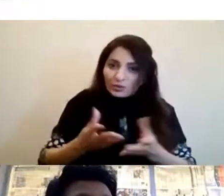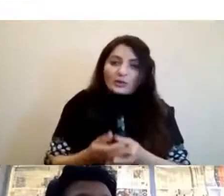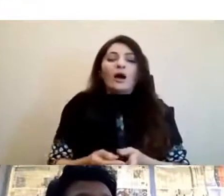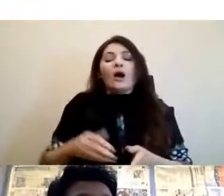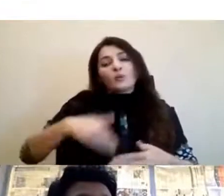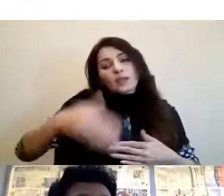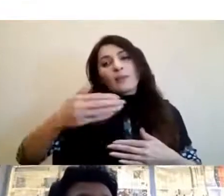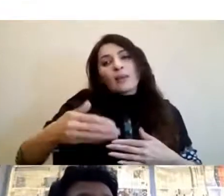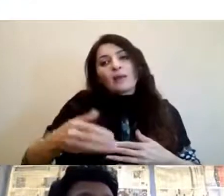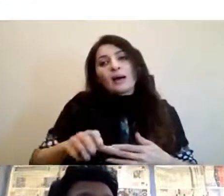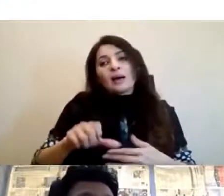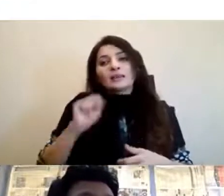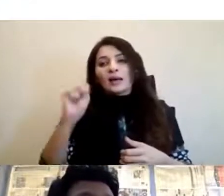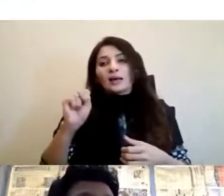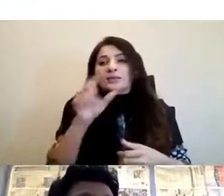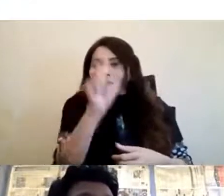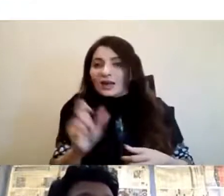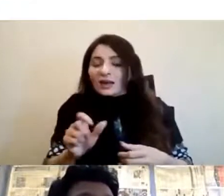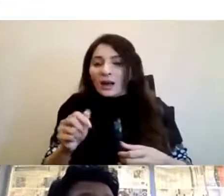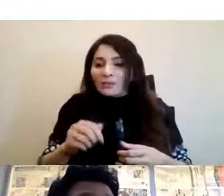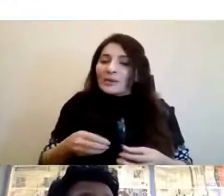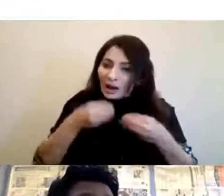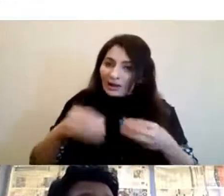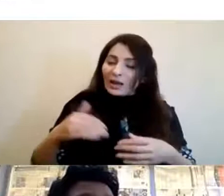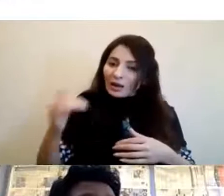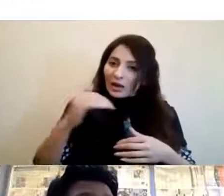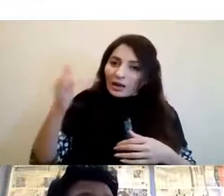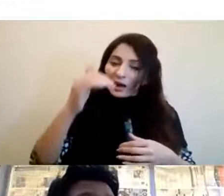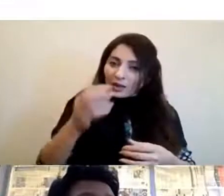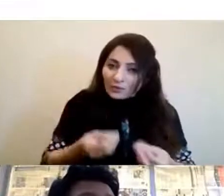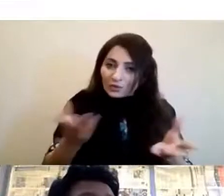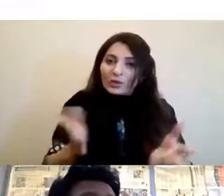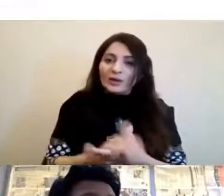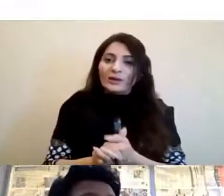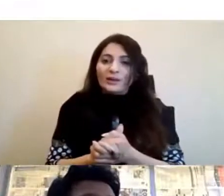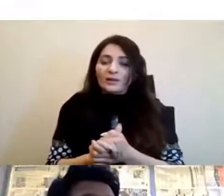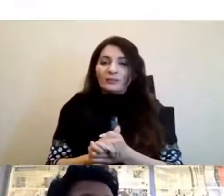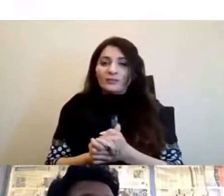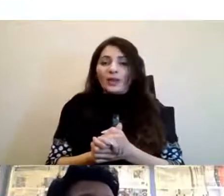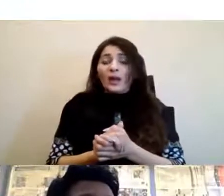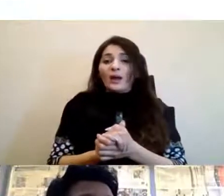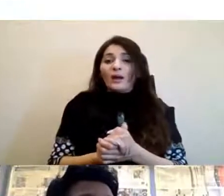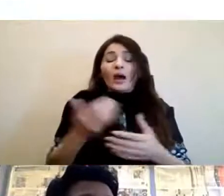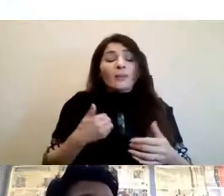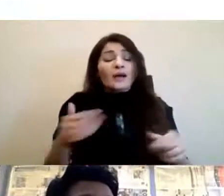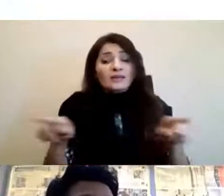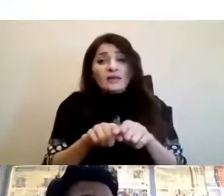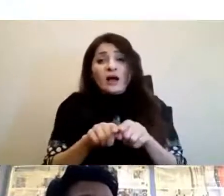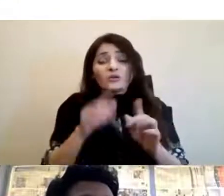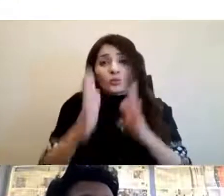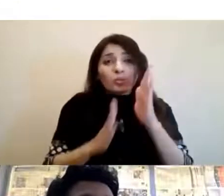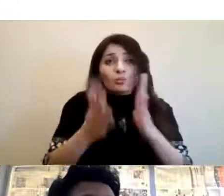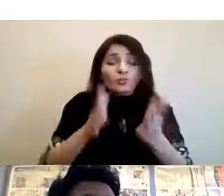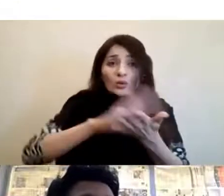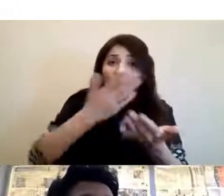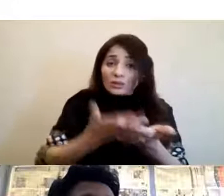So that's how we are bridging this gap by connecting deaf users with qualified and certified sign language interpreters via video calling